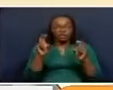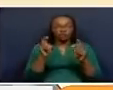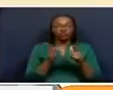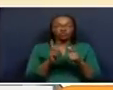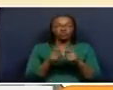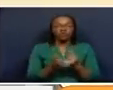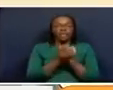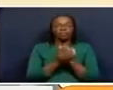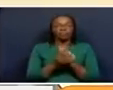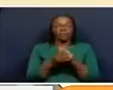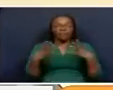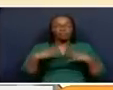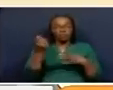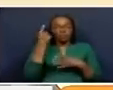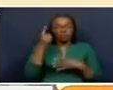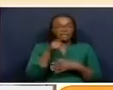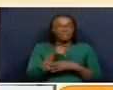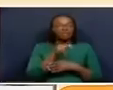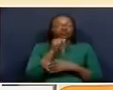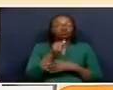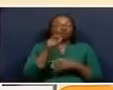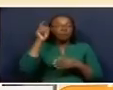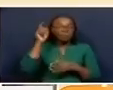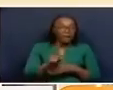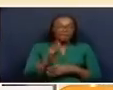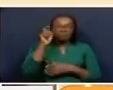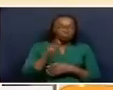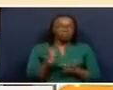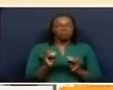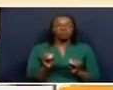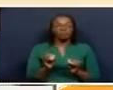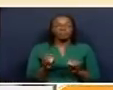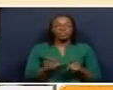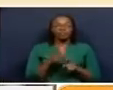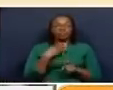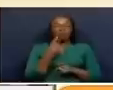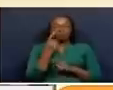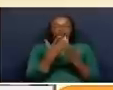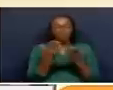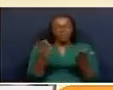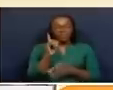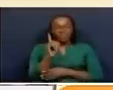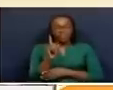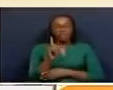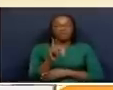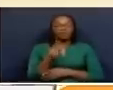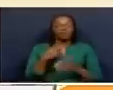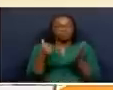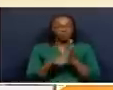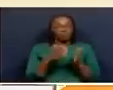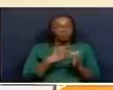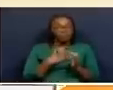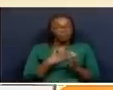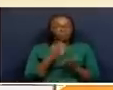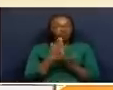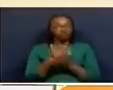a life and death issue. And allow me to say one thing. The problem that we have, and I know I'll not earn friends